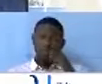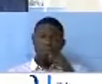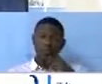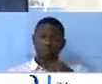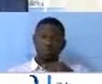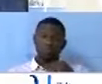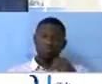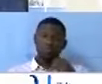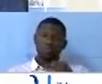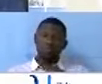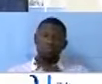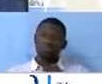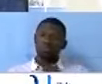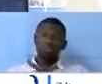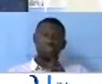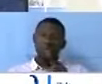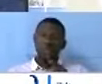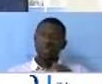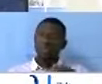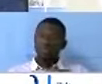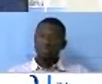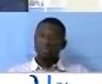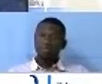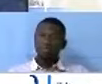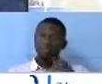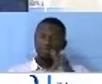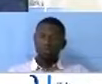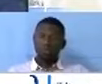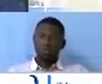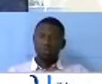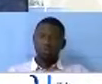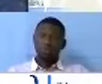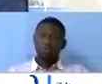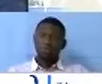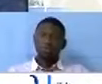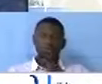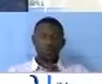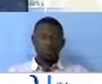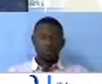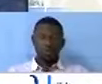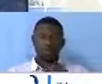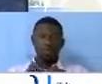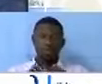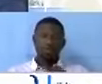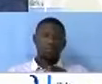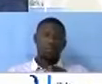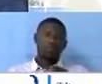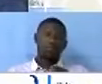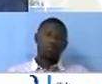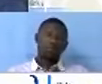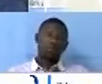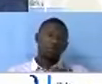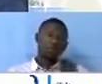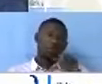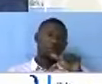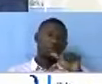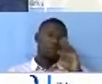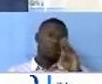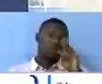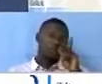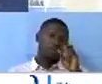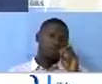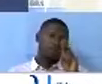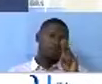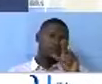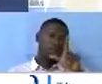banyonga. Some of the torture. Ti yeme mitital in don def nyen. With regard, especially with regards to Abdoulaye Kujabi. Surtout nak ci mbire Abdoulaye Kujabi. That